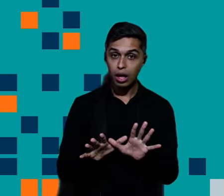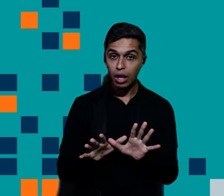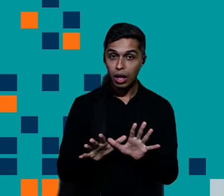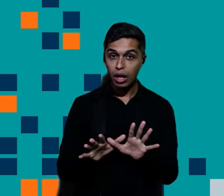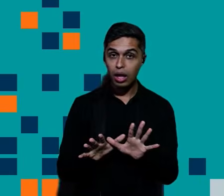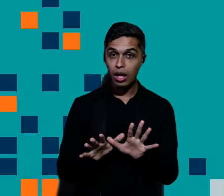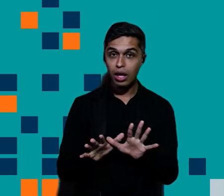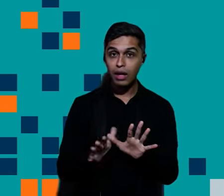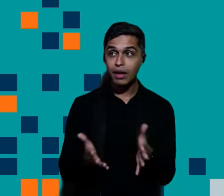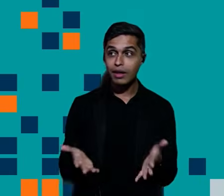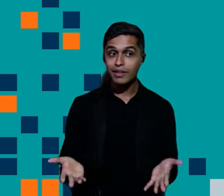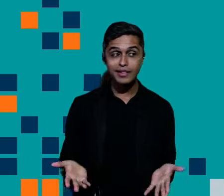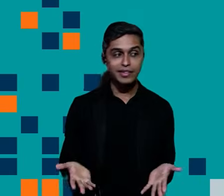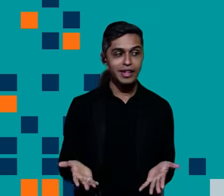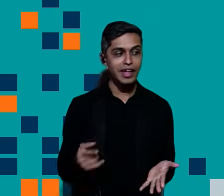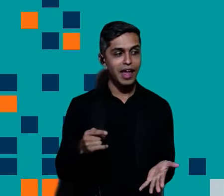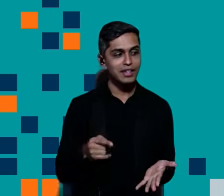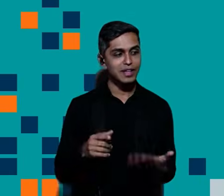That's the hospital.